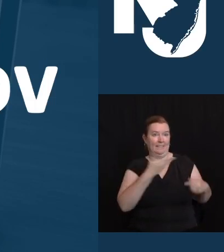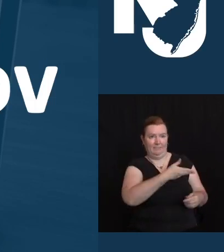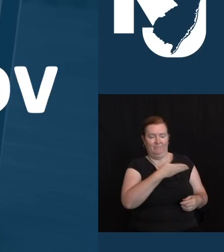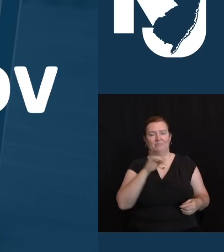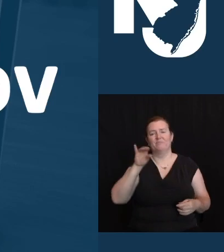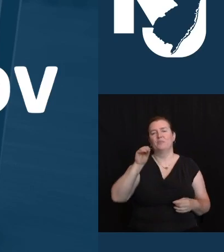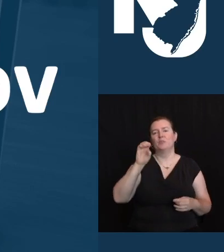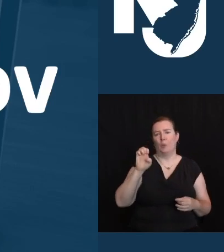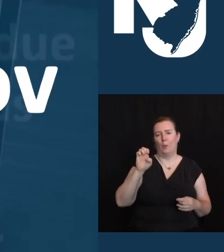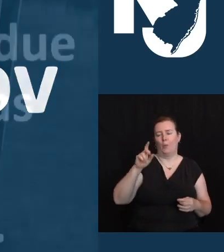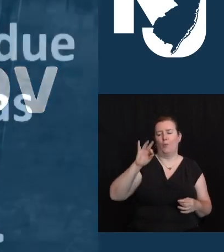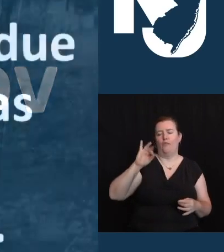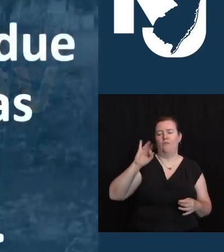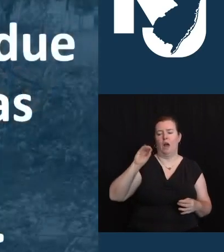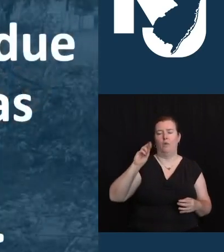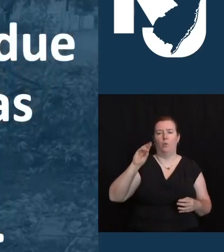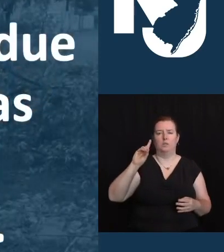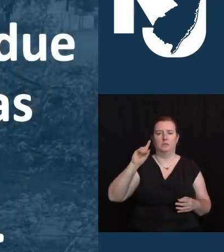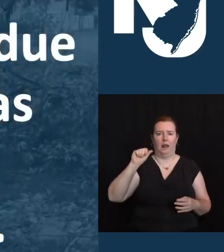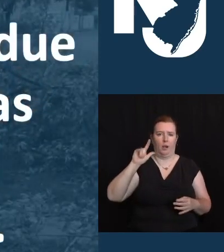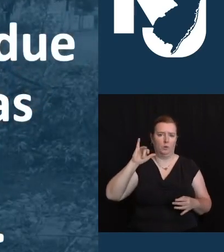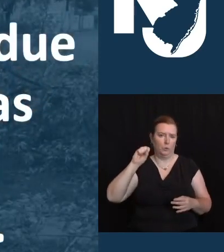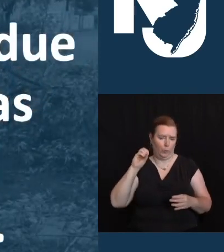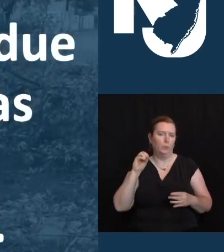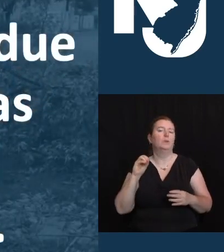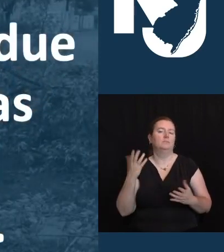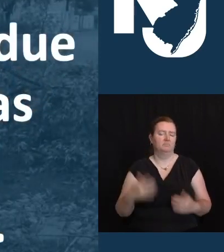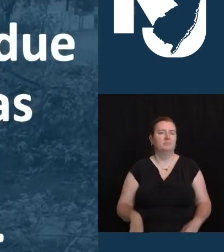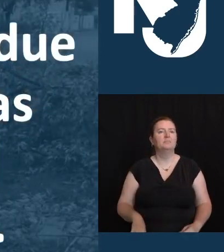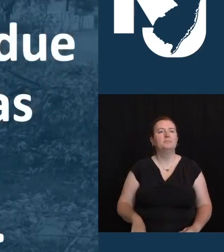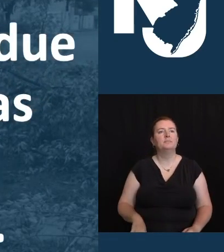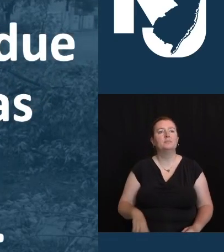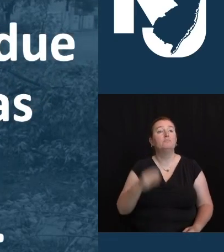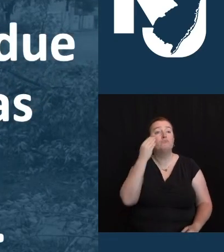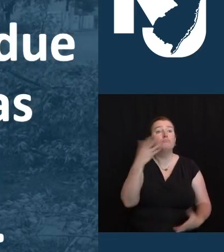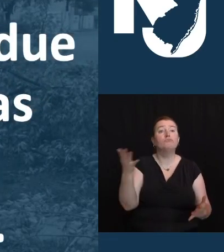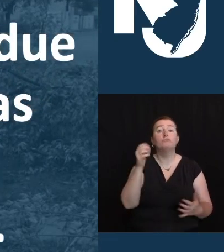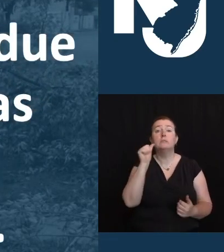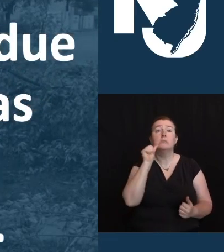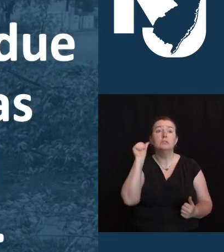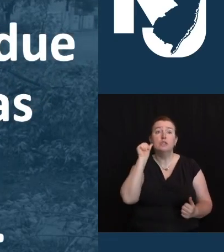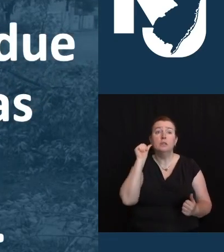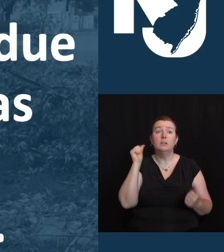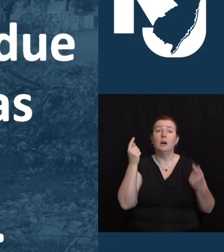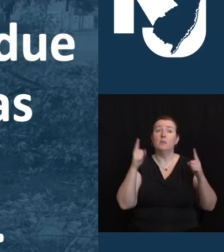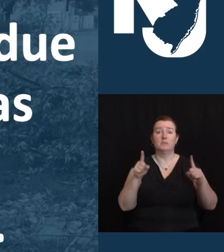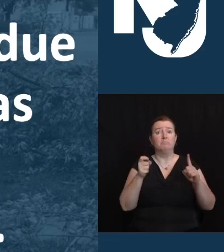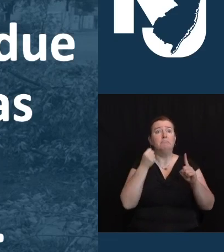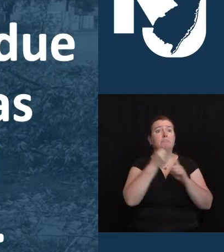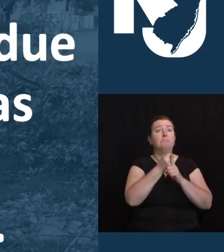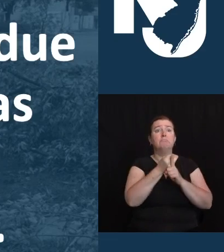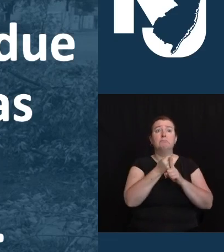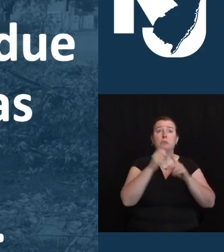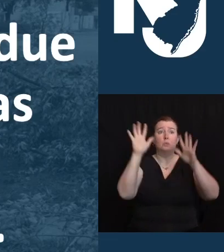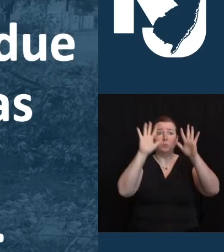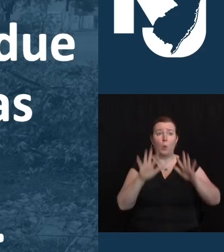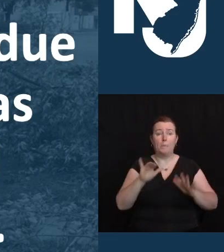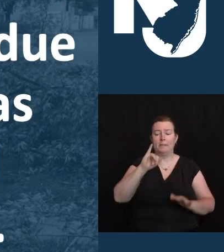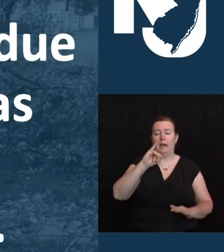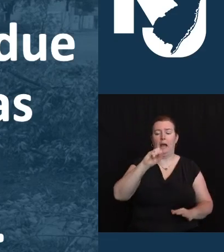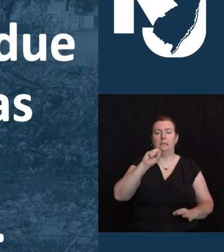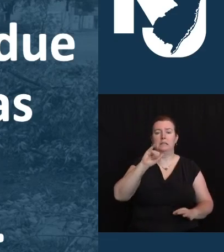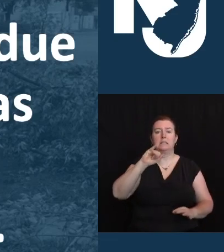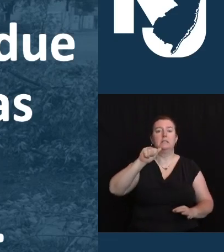have you. So yesterday, Tropical Storm Isaias swept across the state with high winds